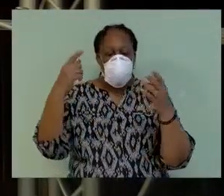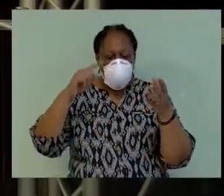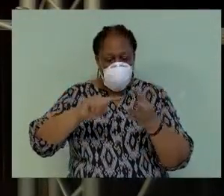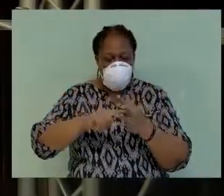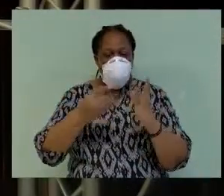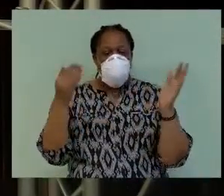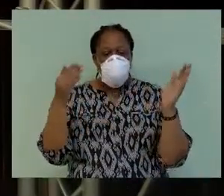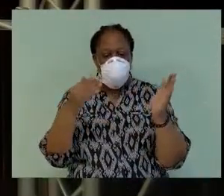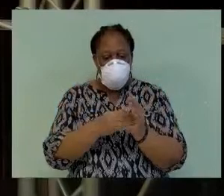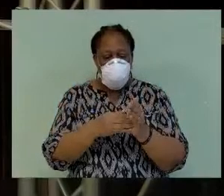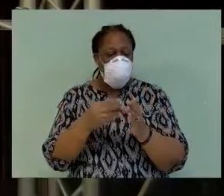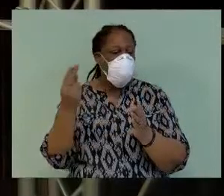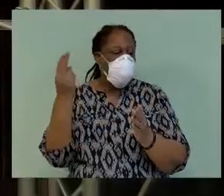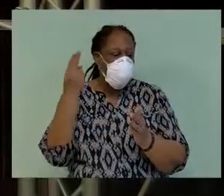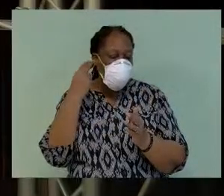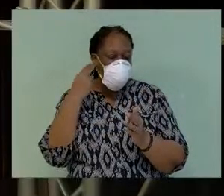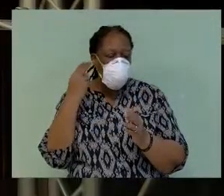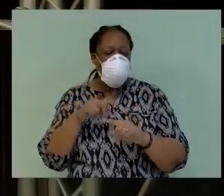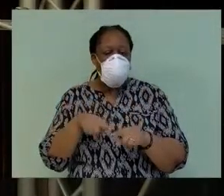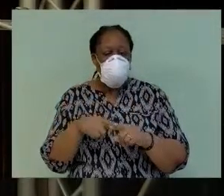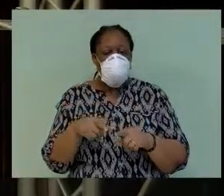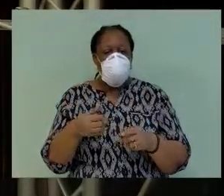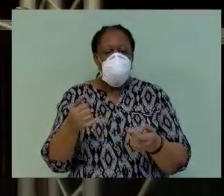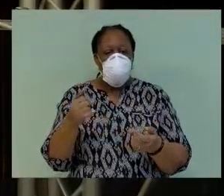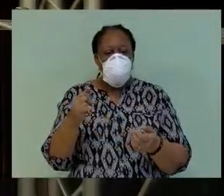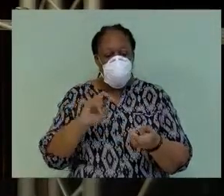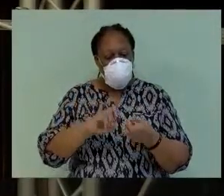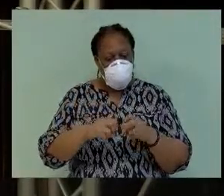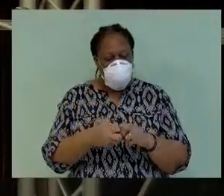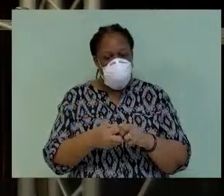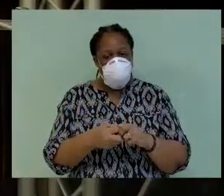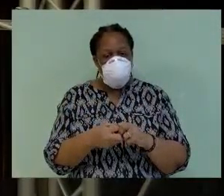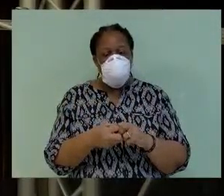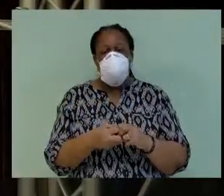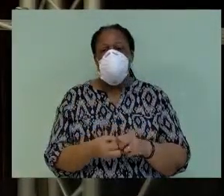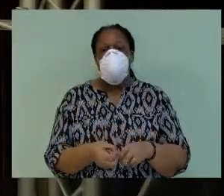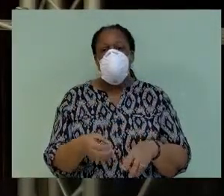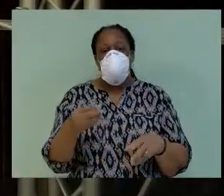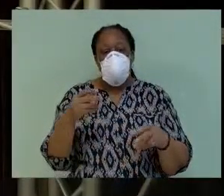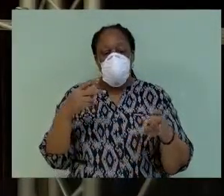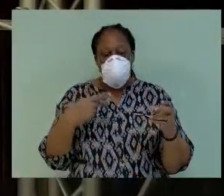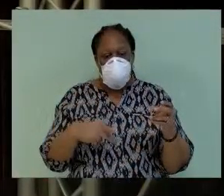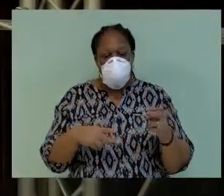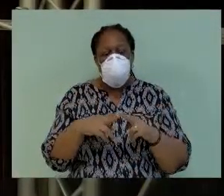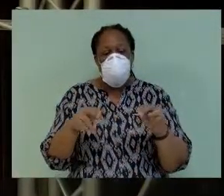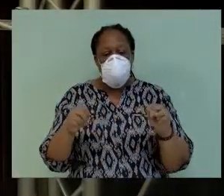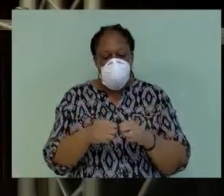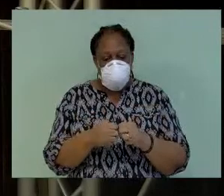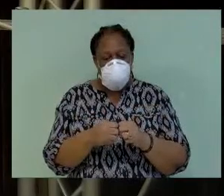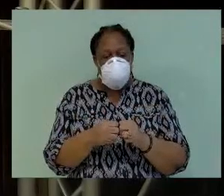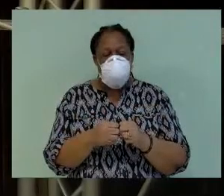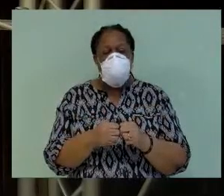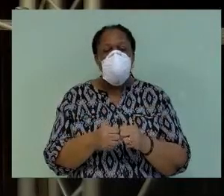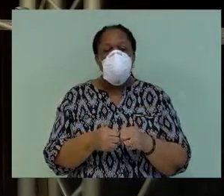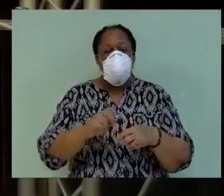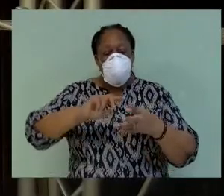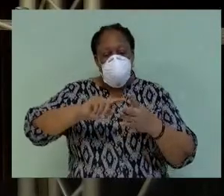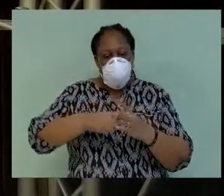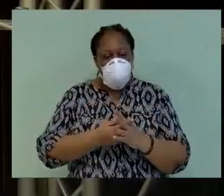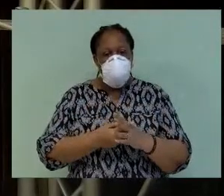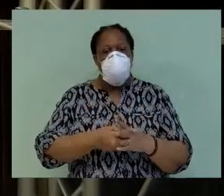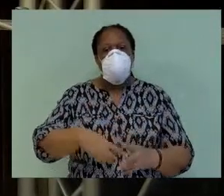Christopher. Civil matters will resume in both St. Christopher and Nevis on 2nd June